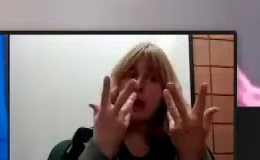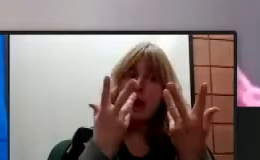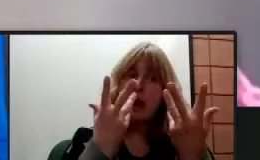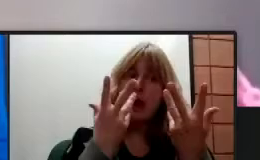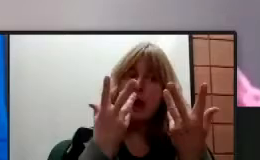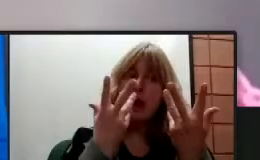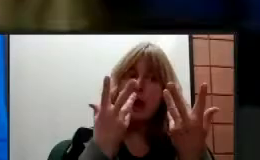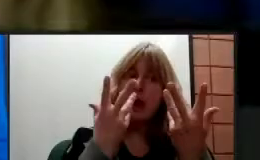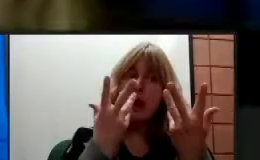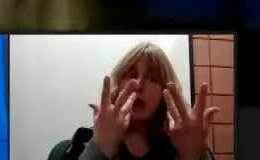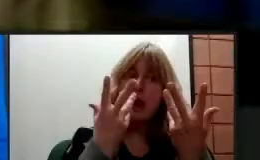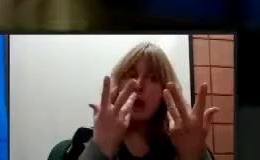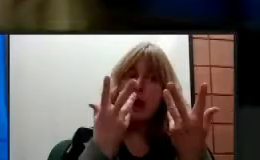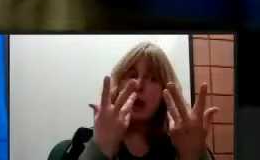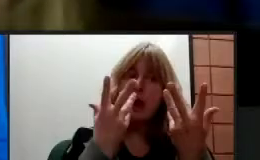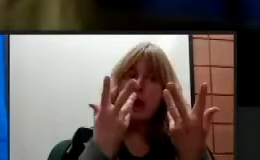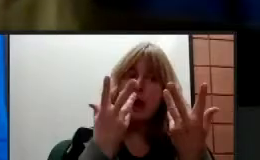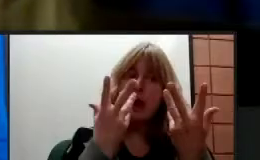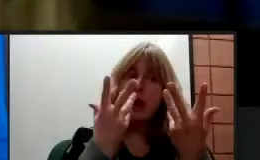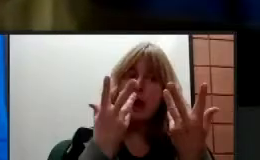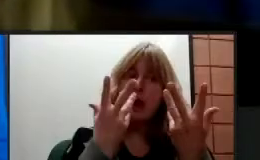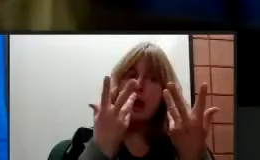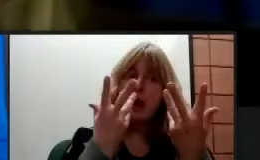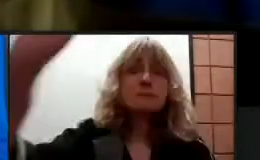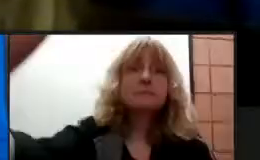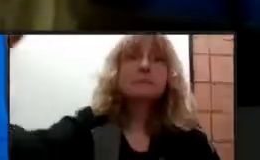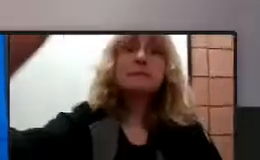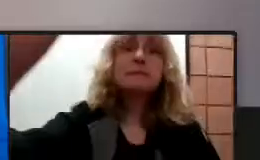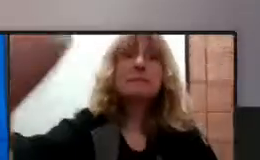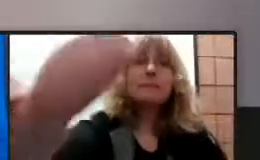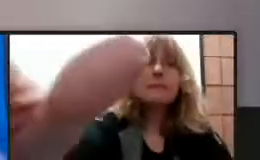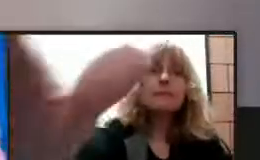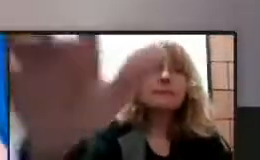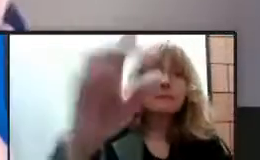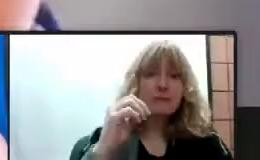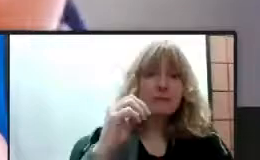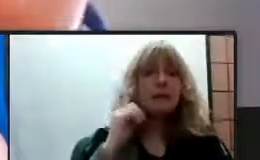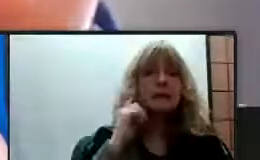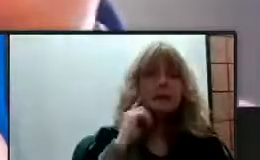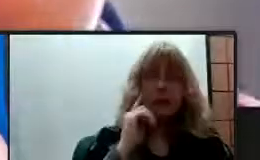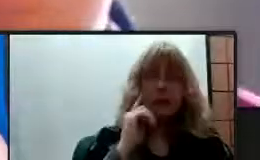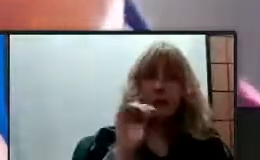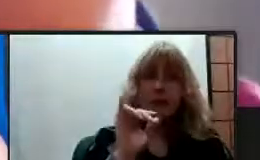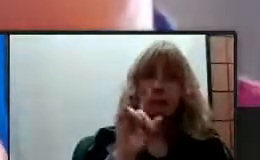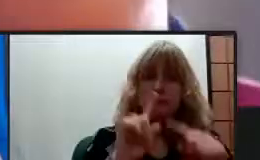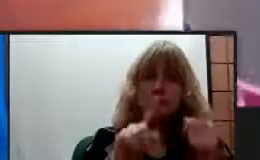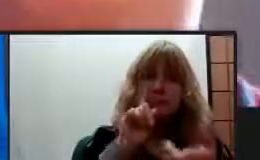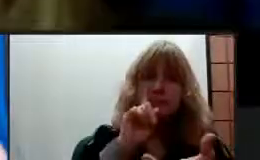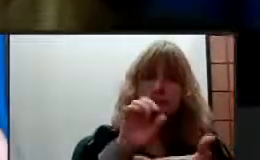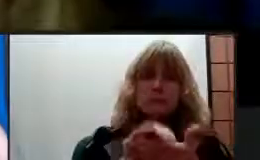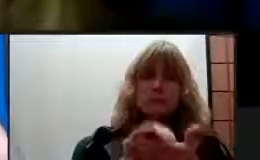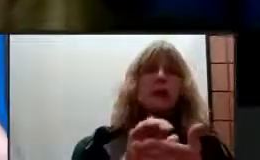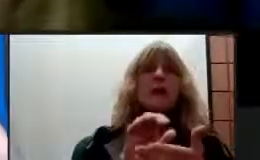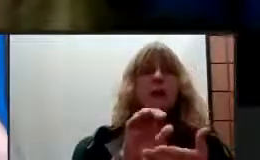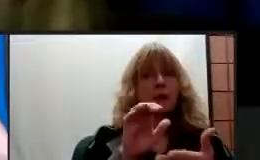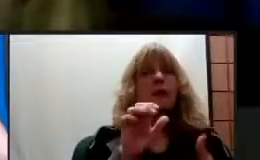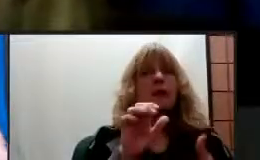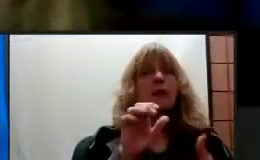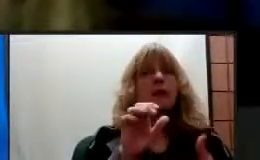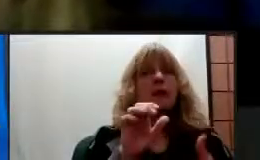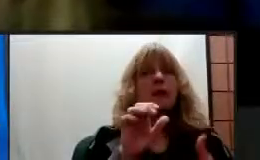3? 3. I know it sounds unbelievable. That sounds really